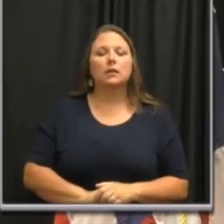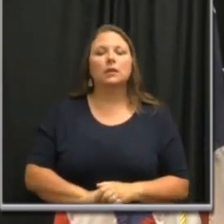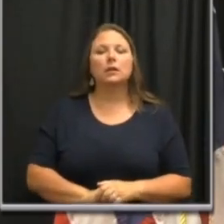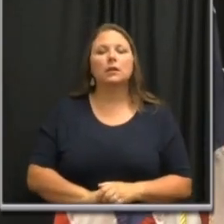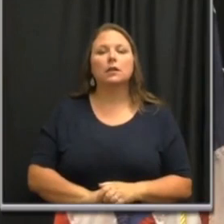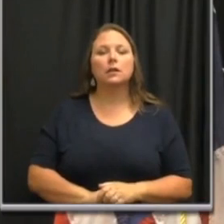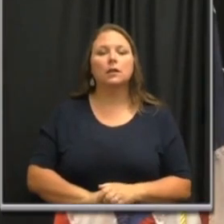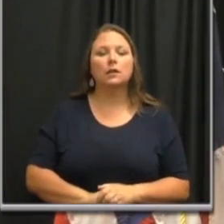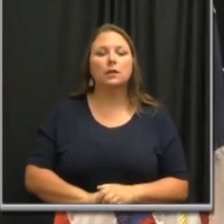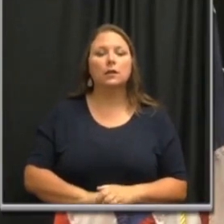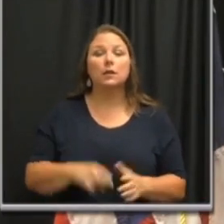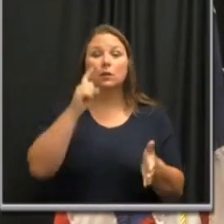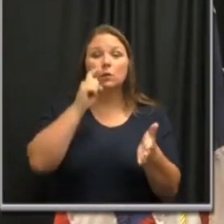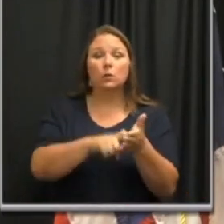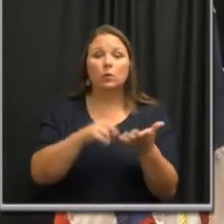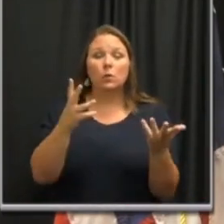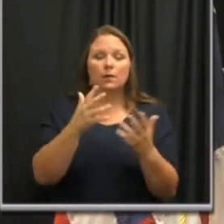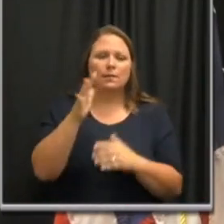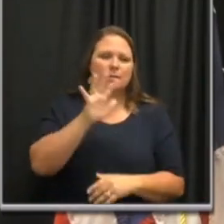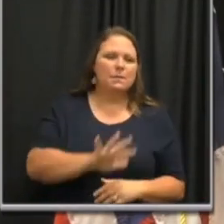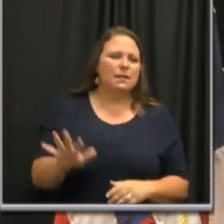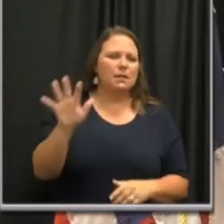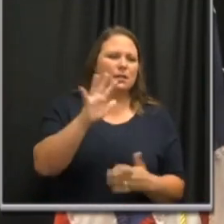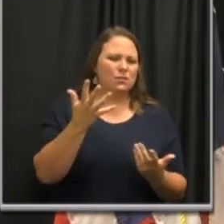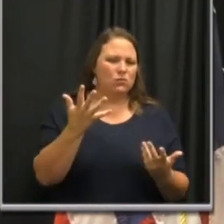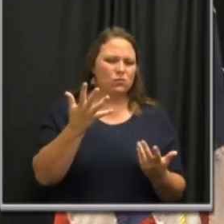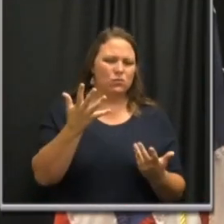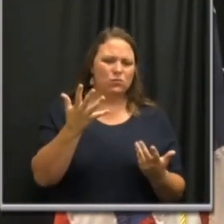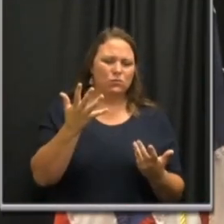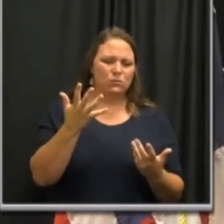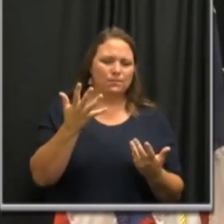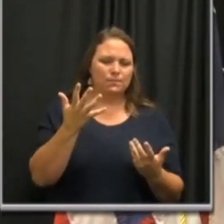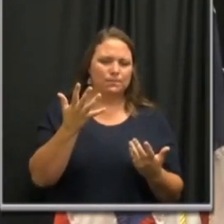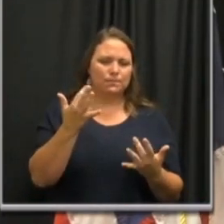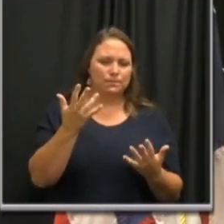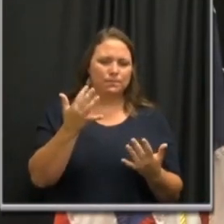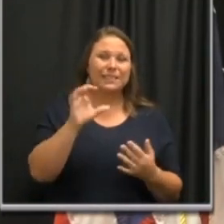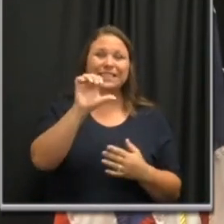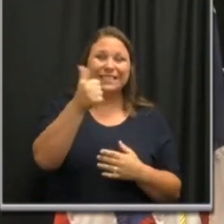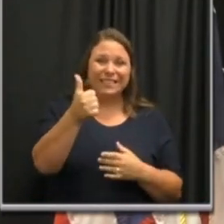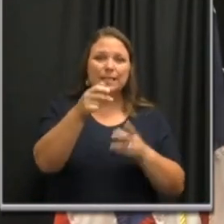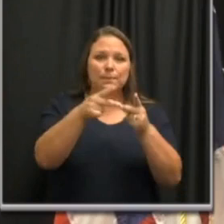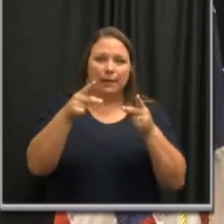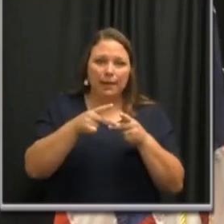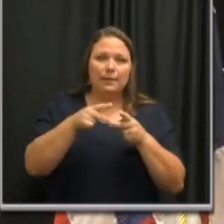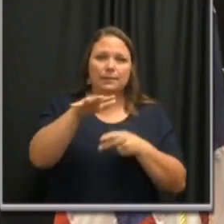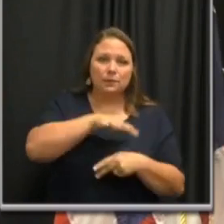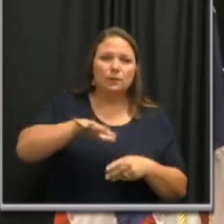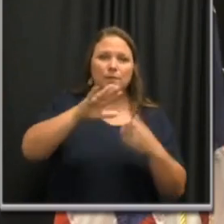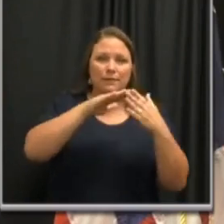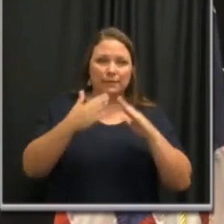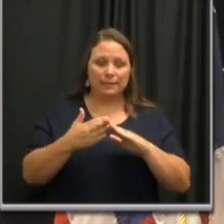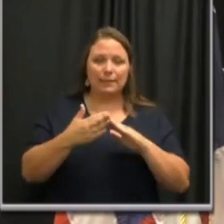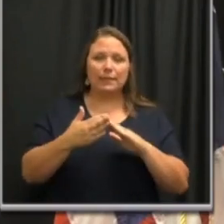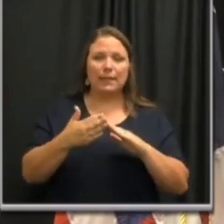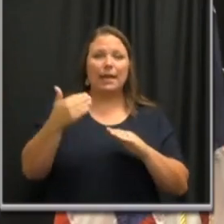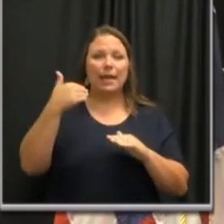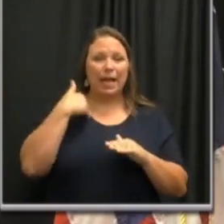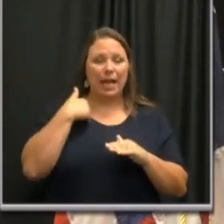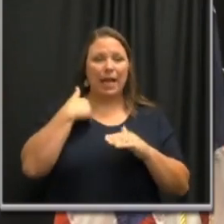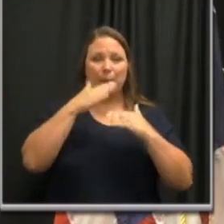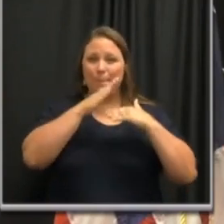we're seeing is there are about at least 10 locations around the city that have had at